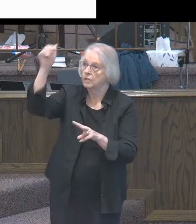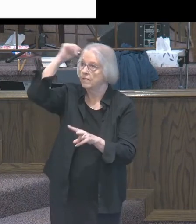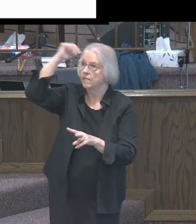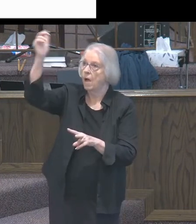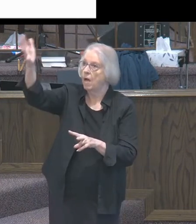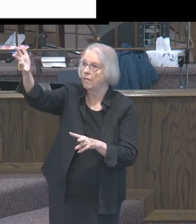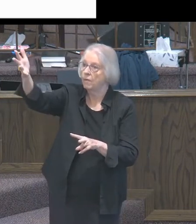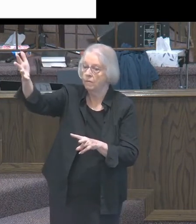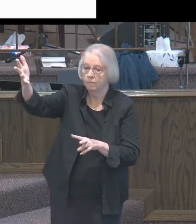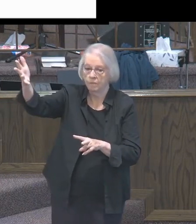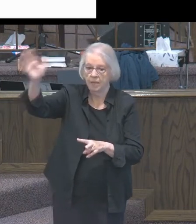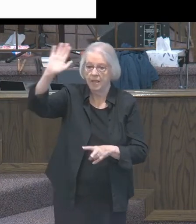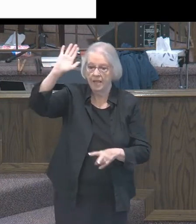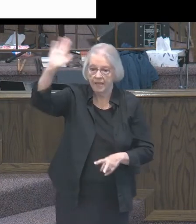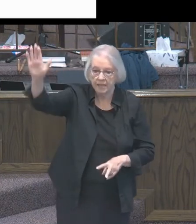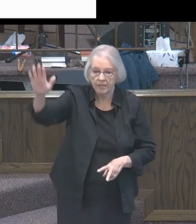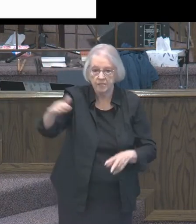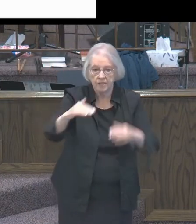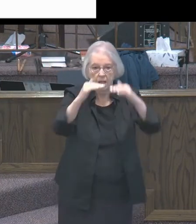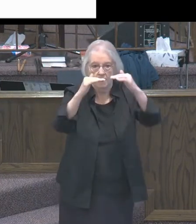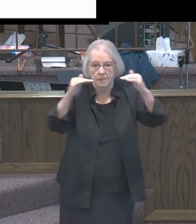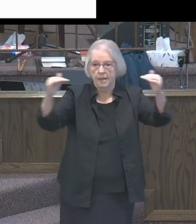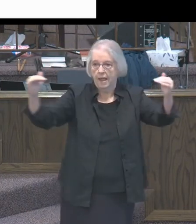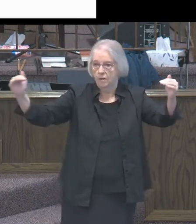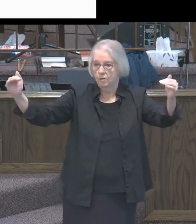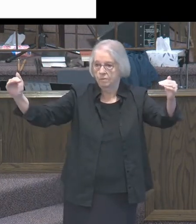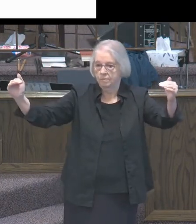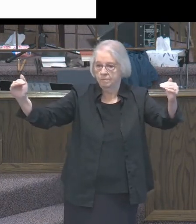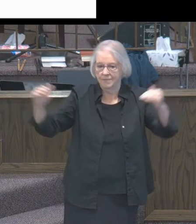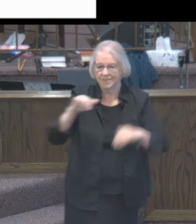But here's the thing. This was not new teaching.